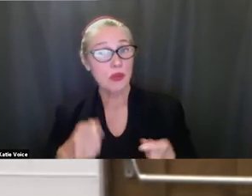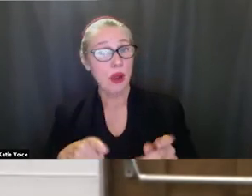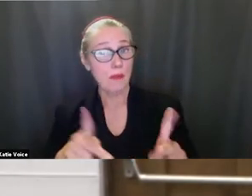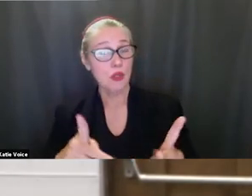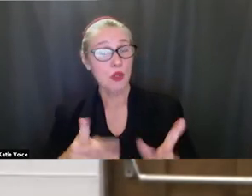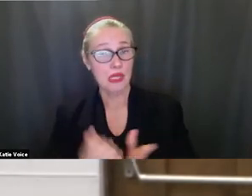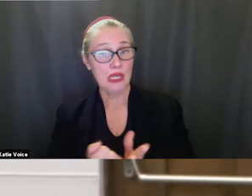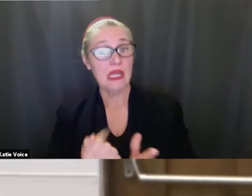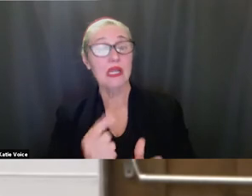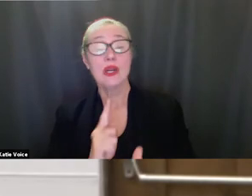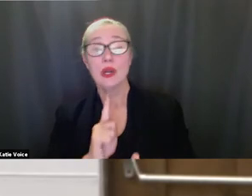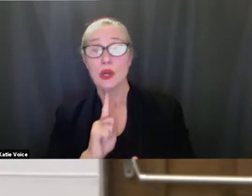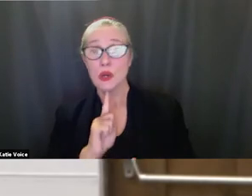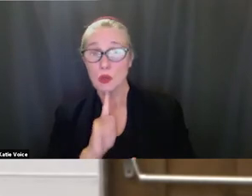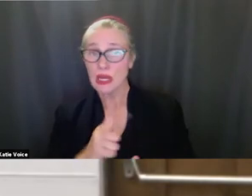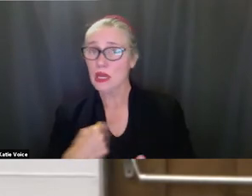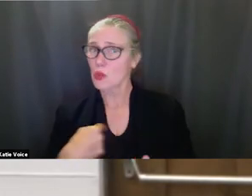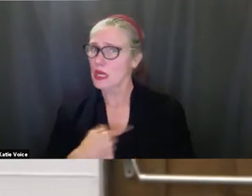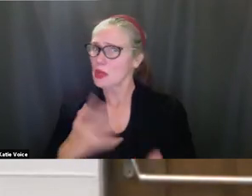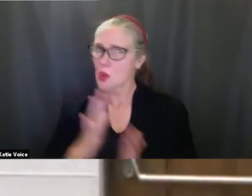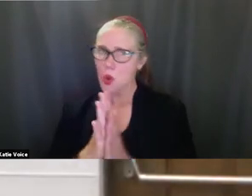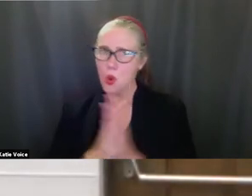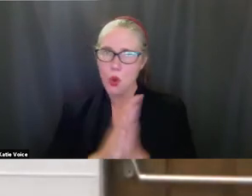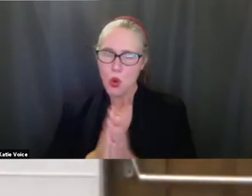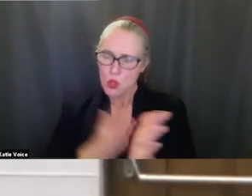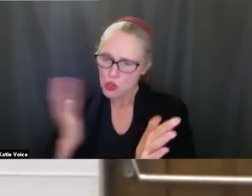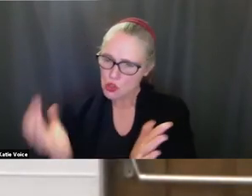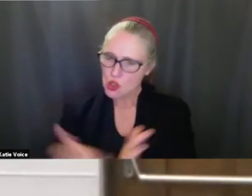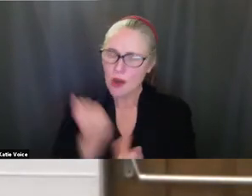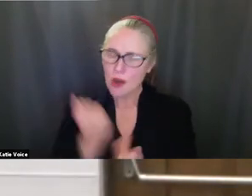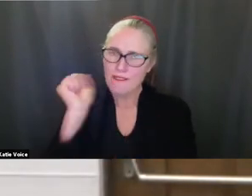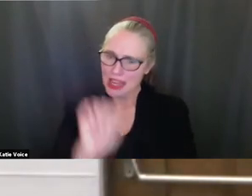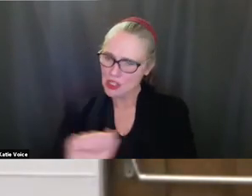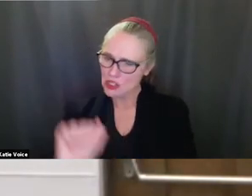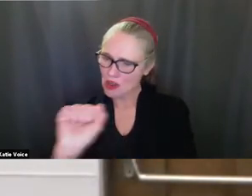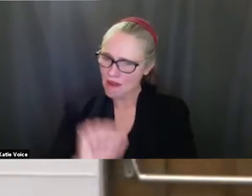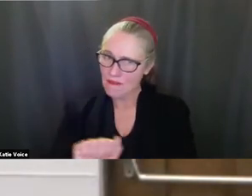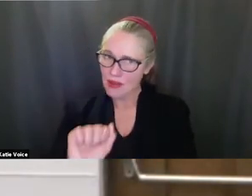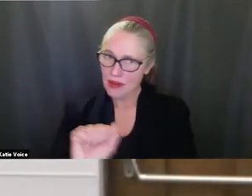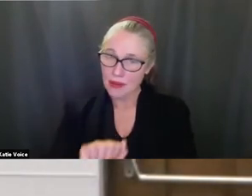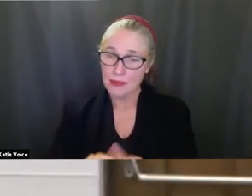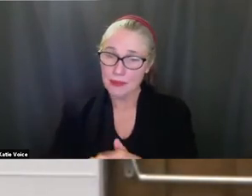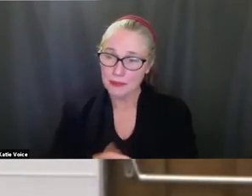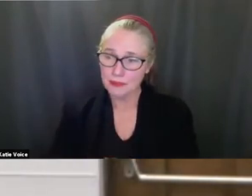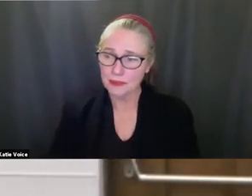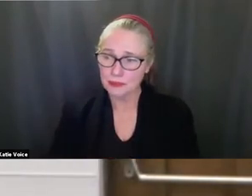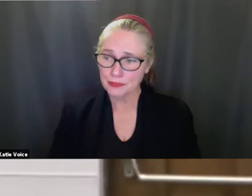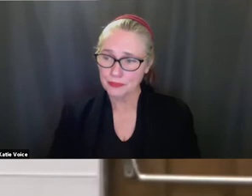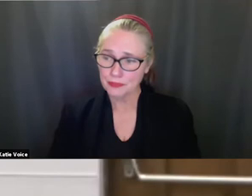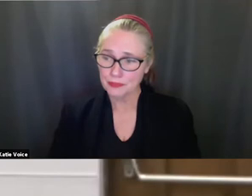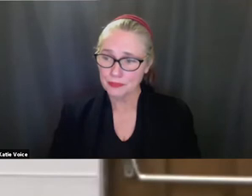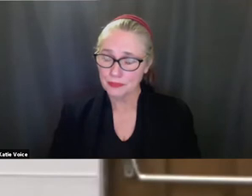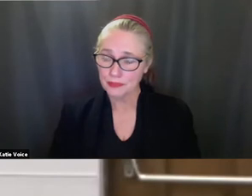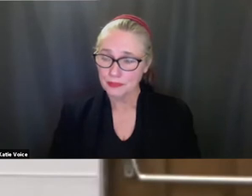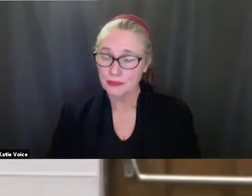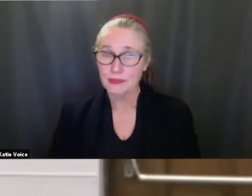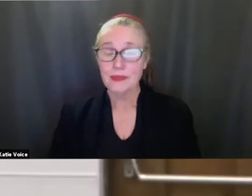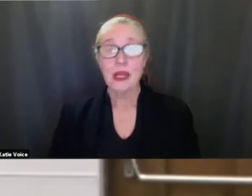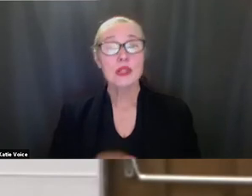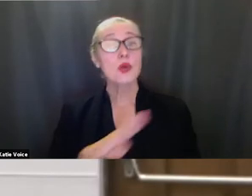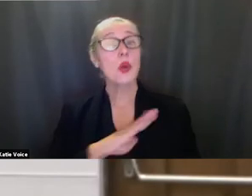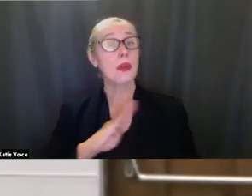that we really took advantage of and part of that um resulted in the board